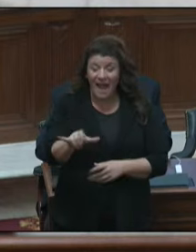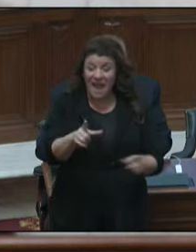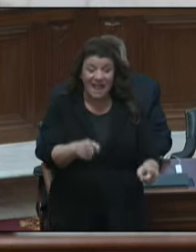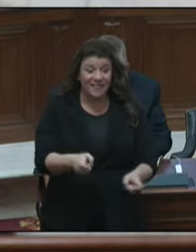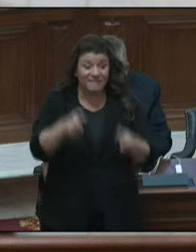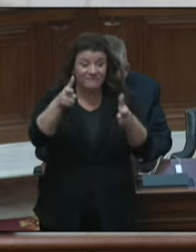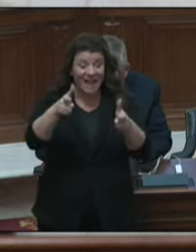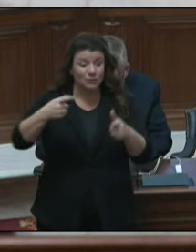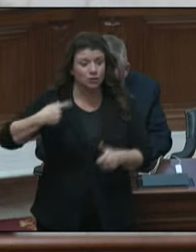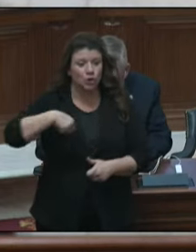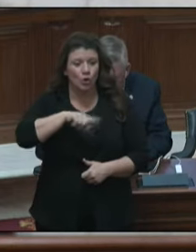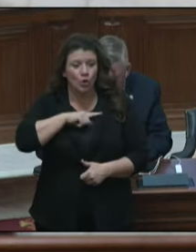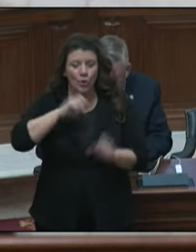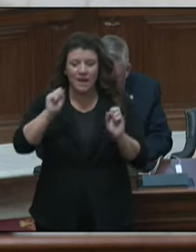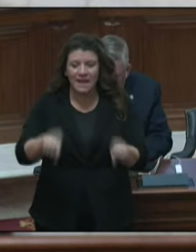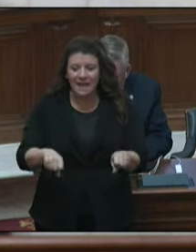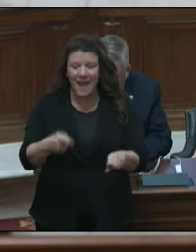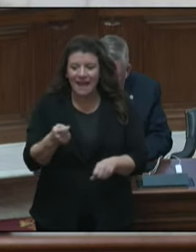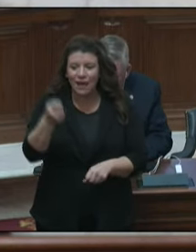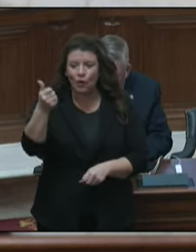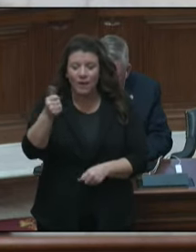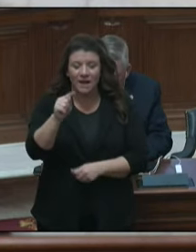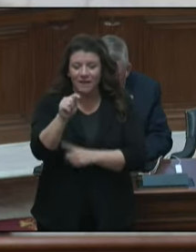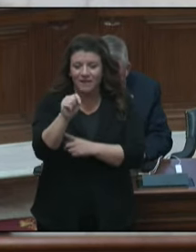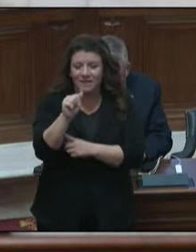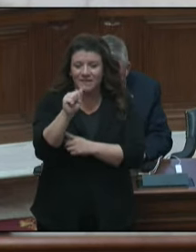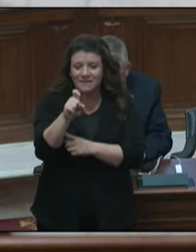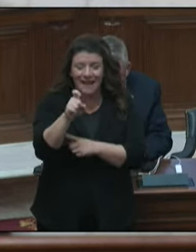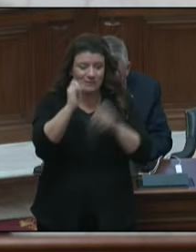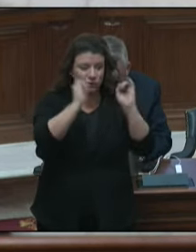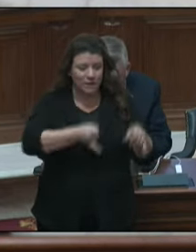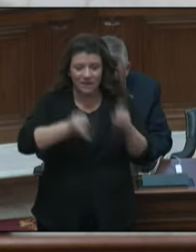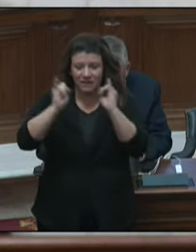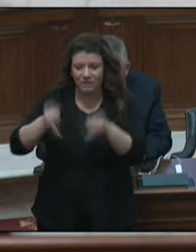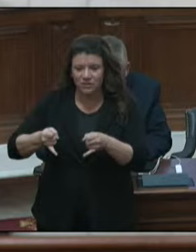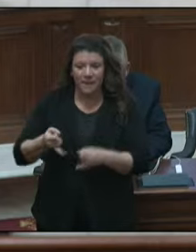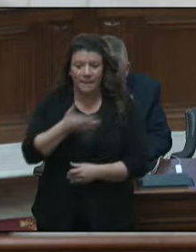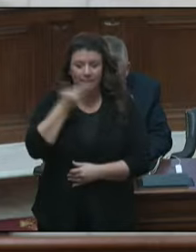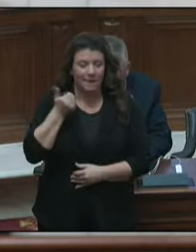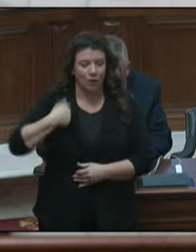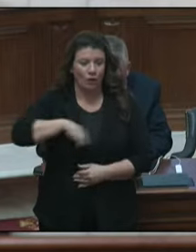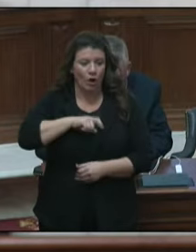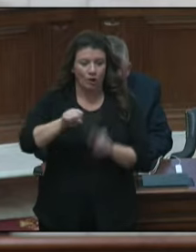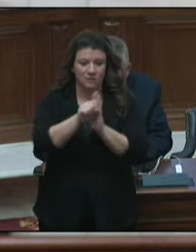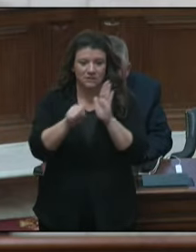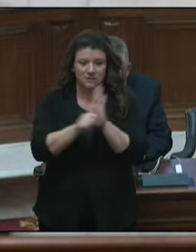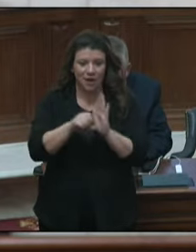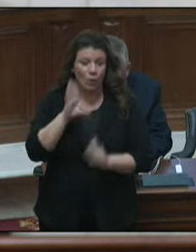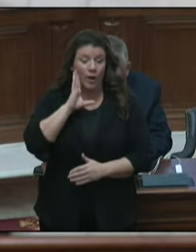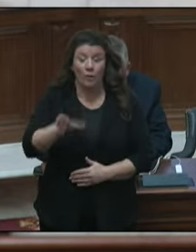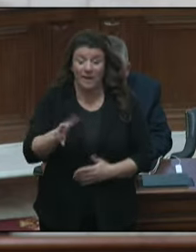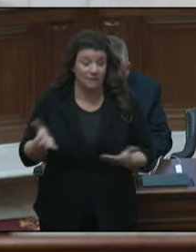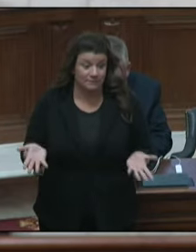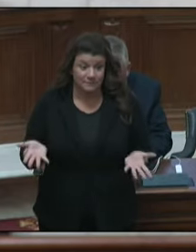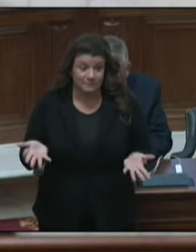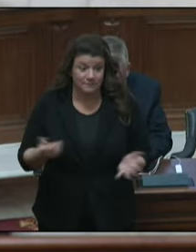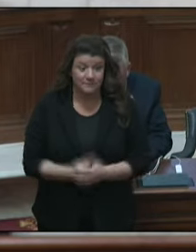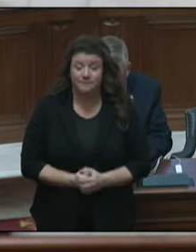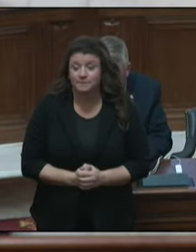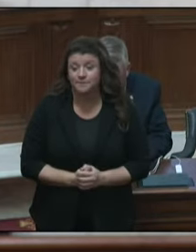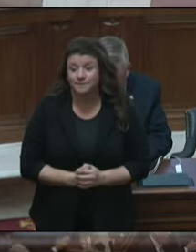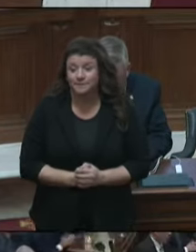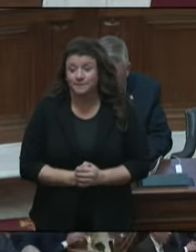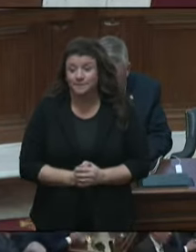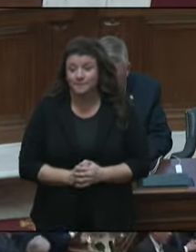faster that we can get rid of the taxes on the individuals, the better we'll be. You can't.